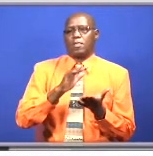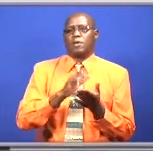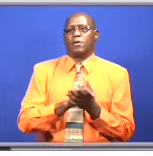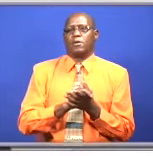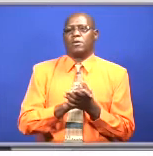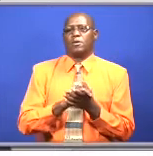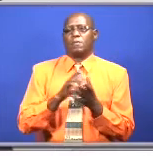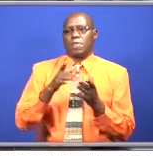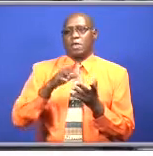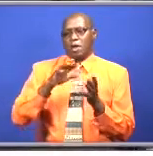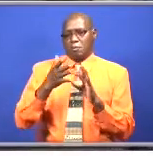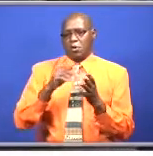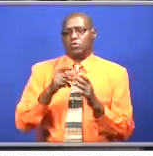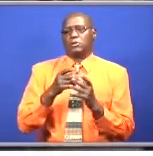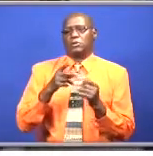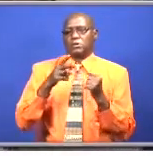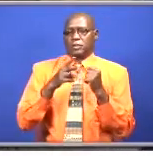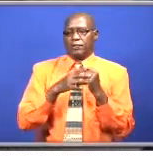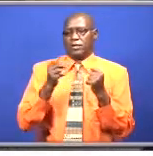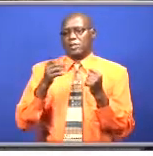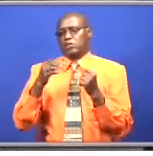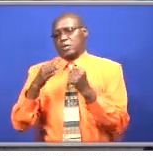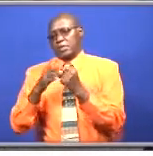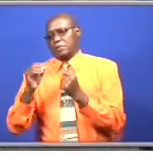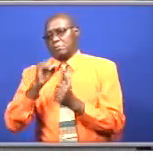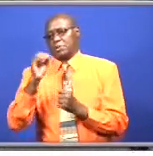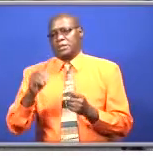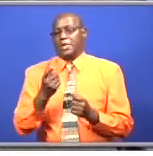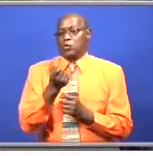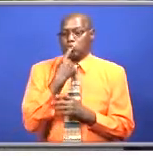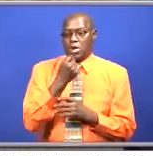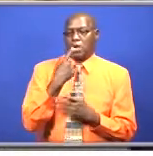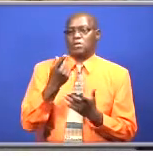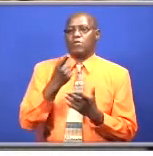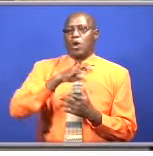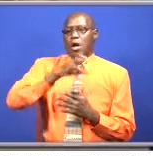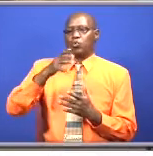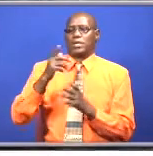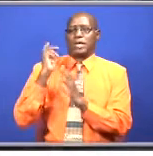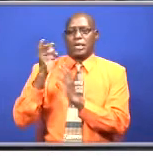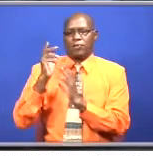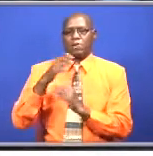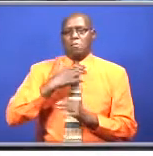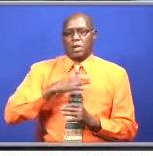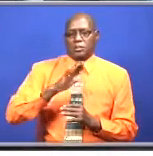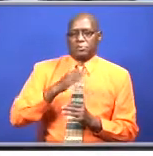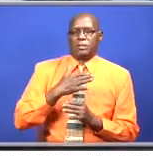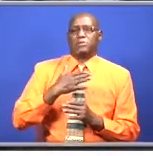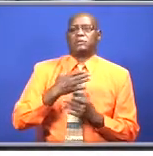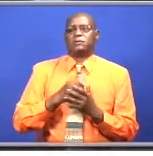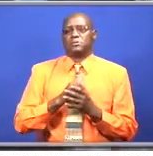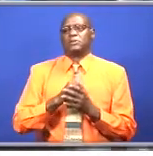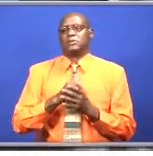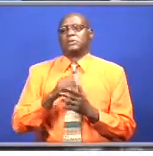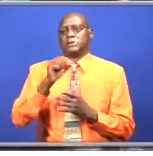around 78%. The drugs are destined for counties such as Kilifi, Marsabit, Samburu,